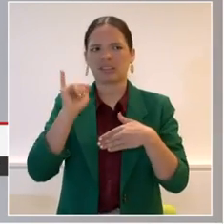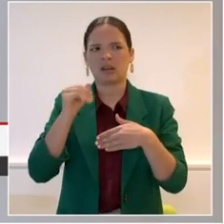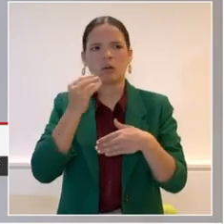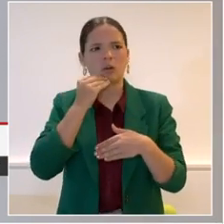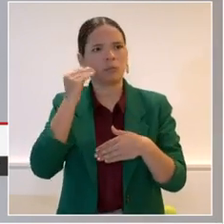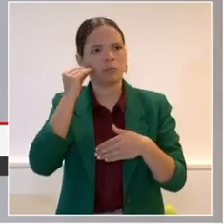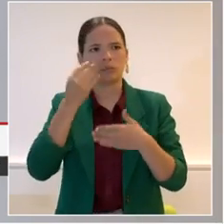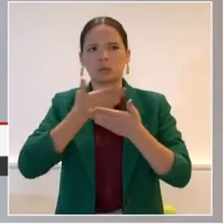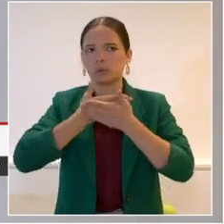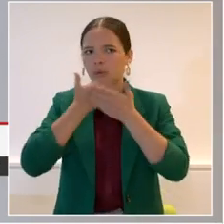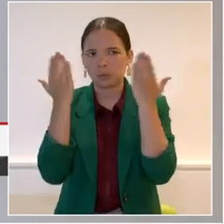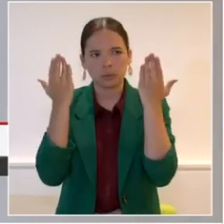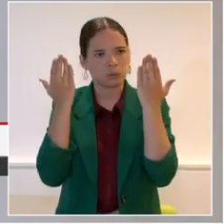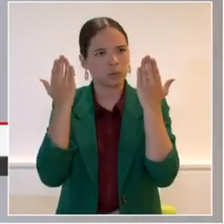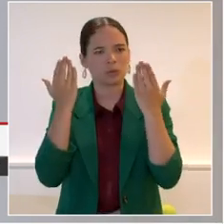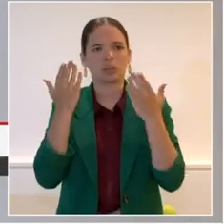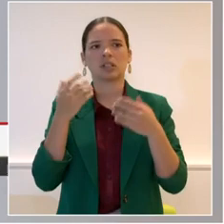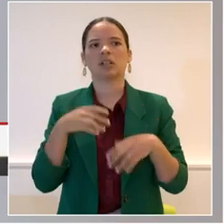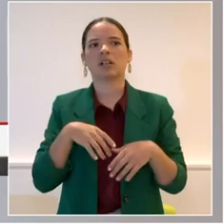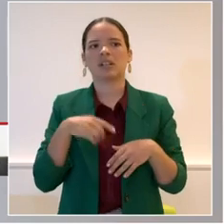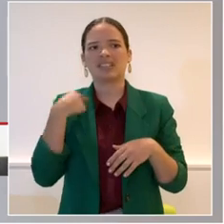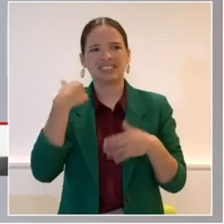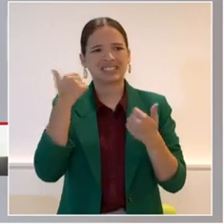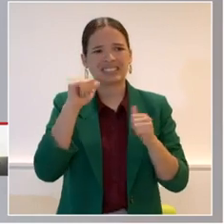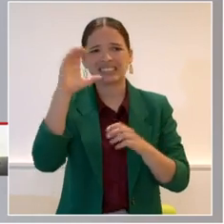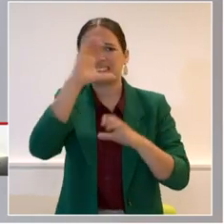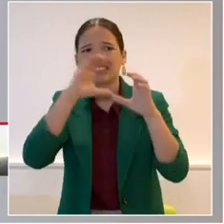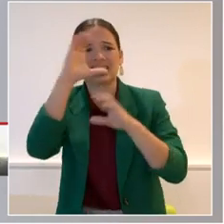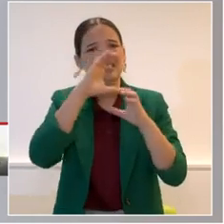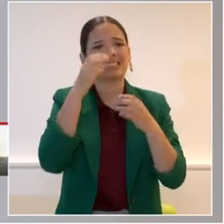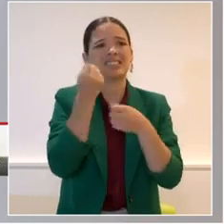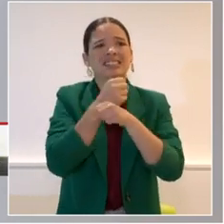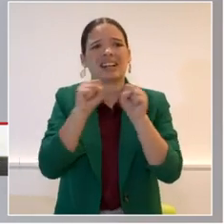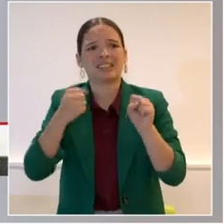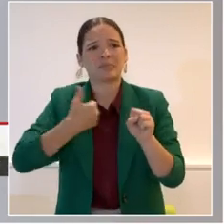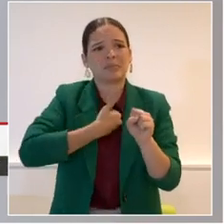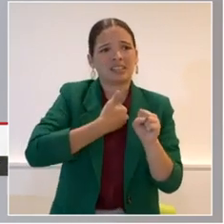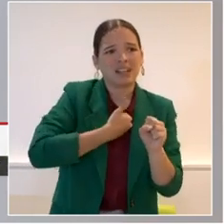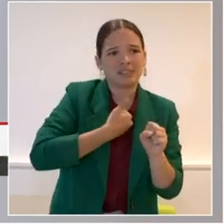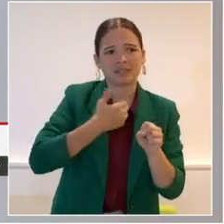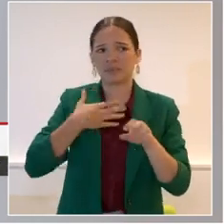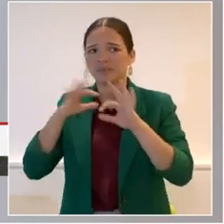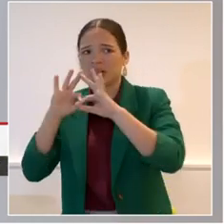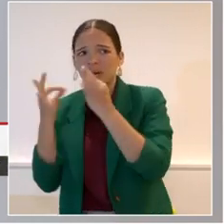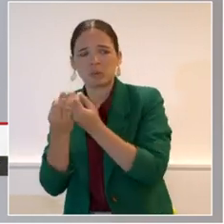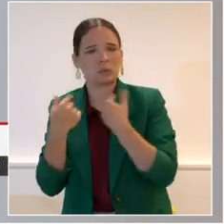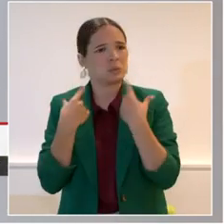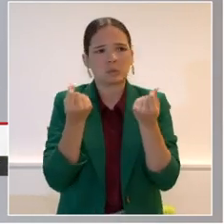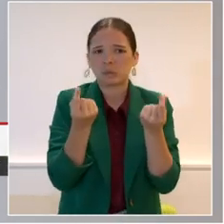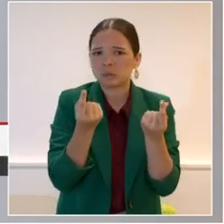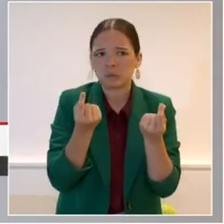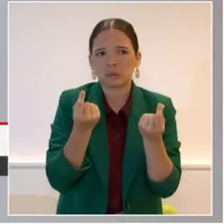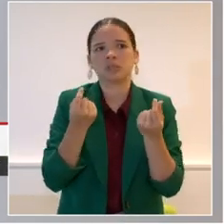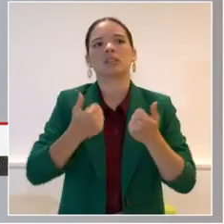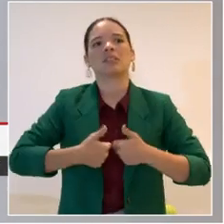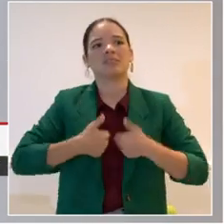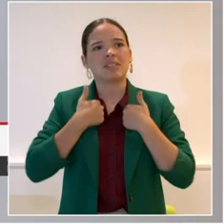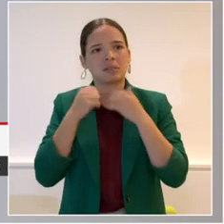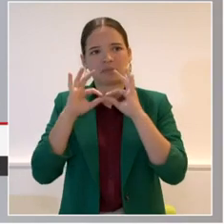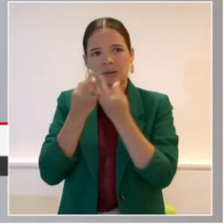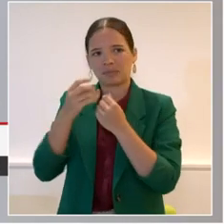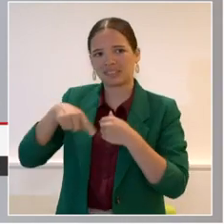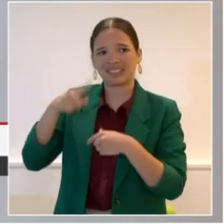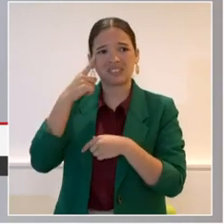relationship, I sought safety for myself and my family and lived with relatives for about 6 months.